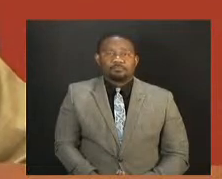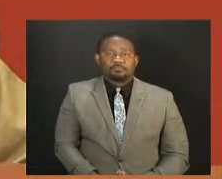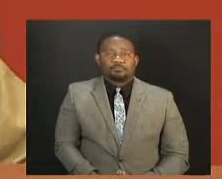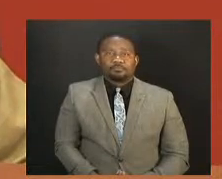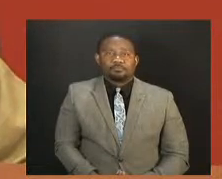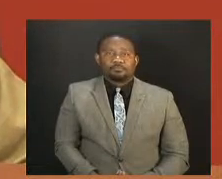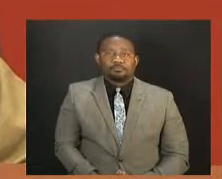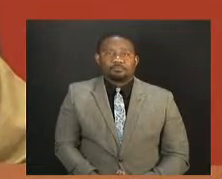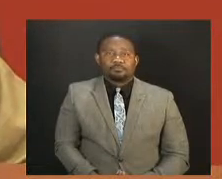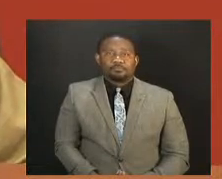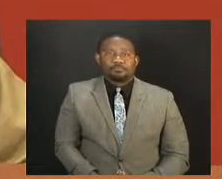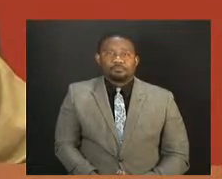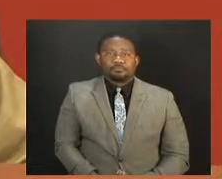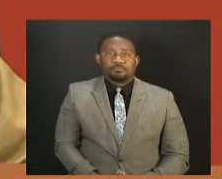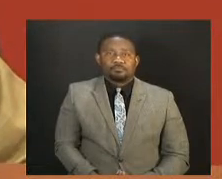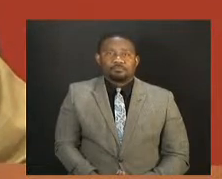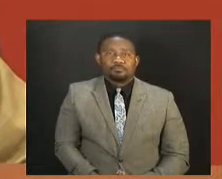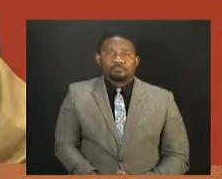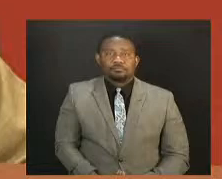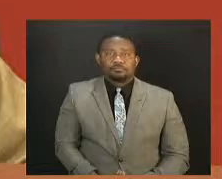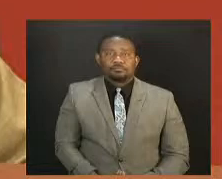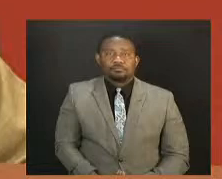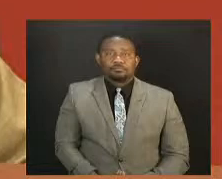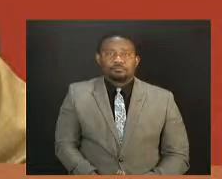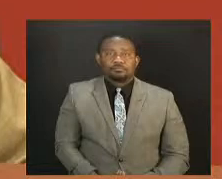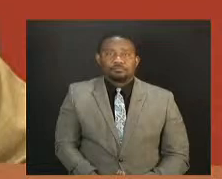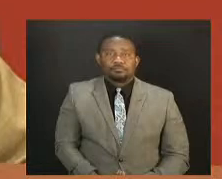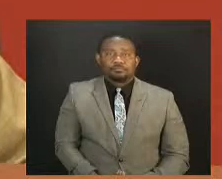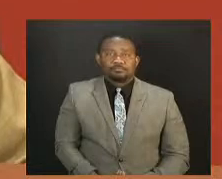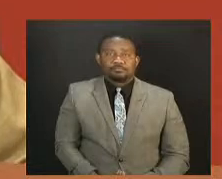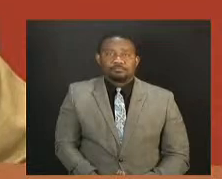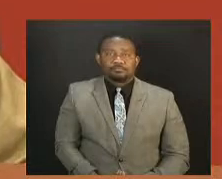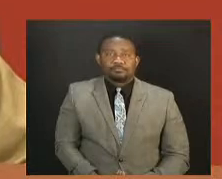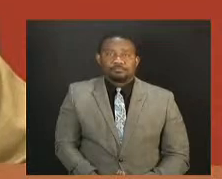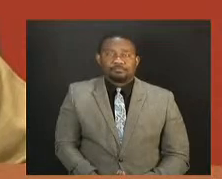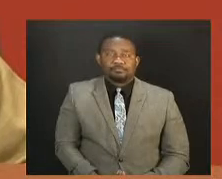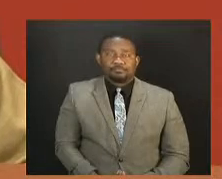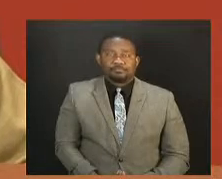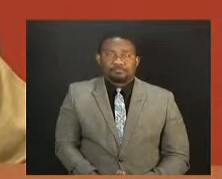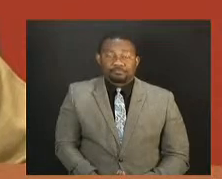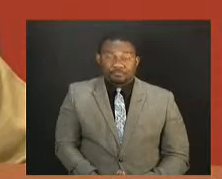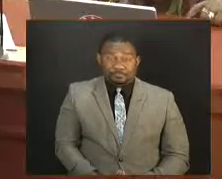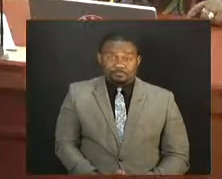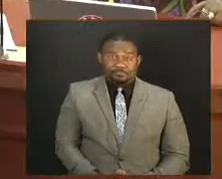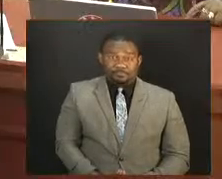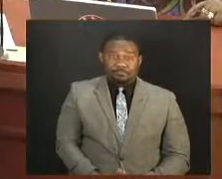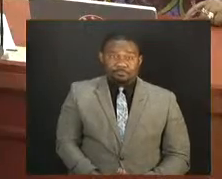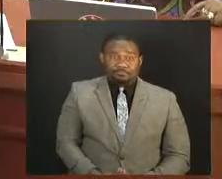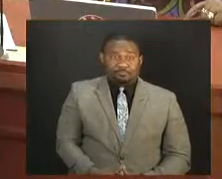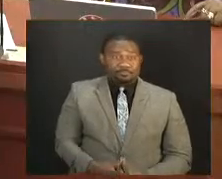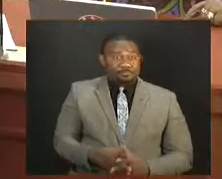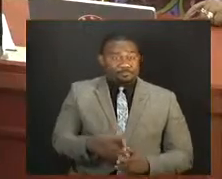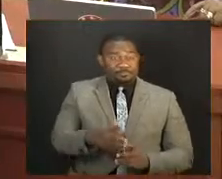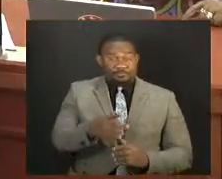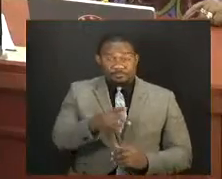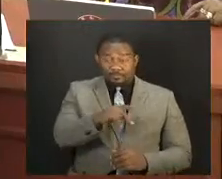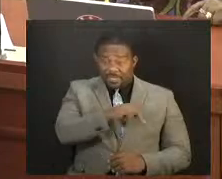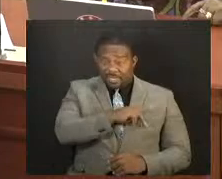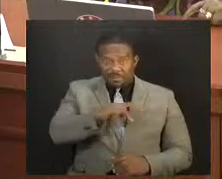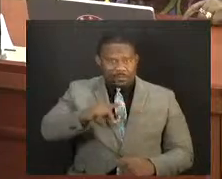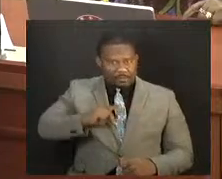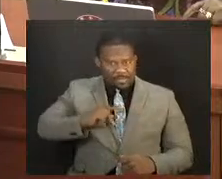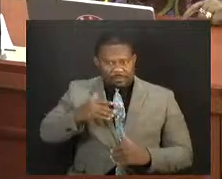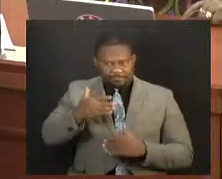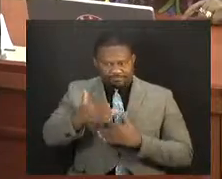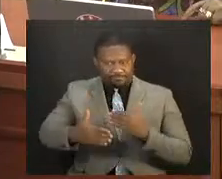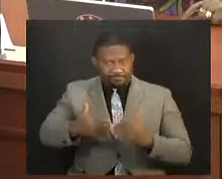Speaker, the practice of this House regarding asking questions